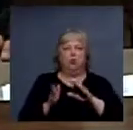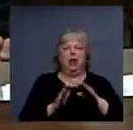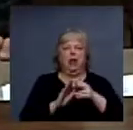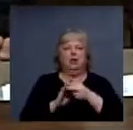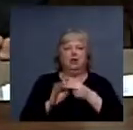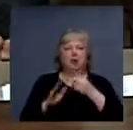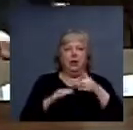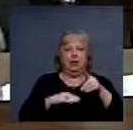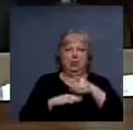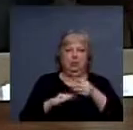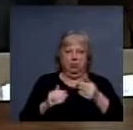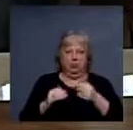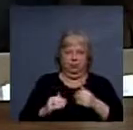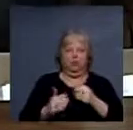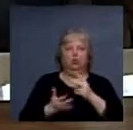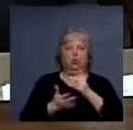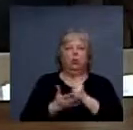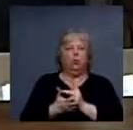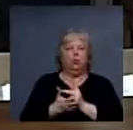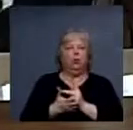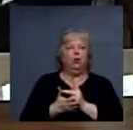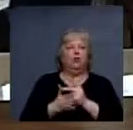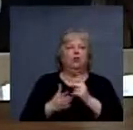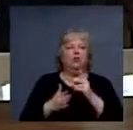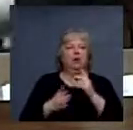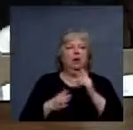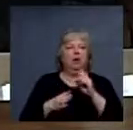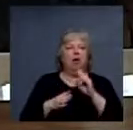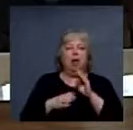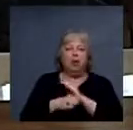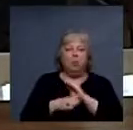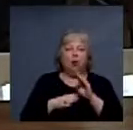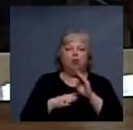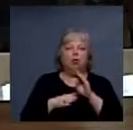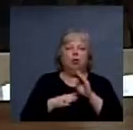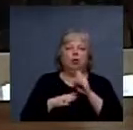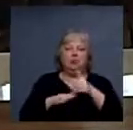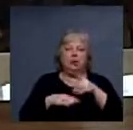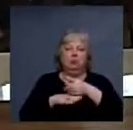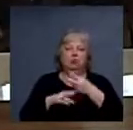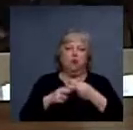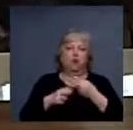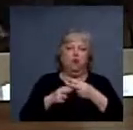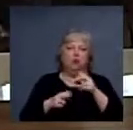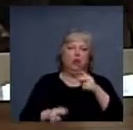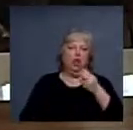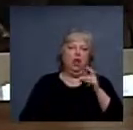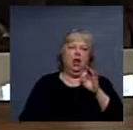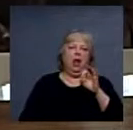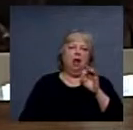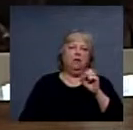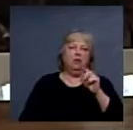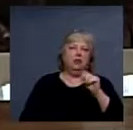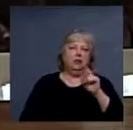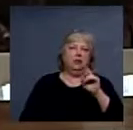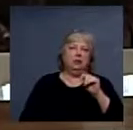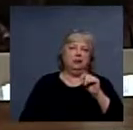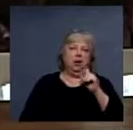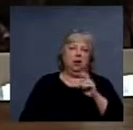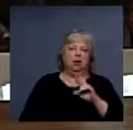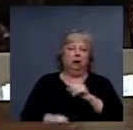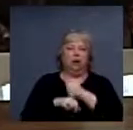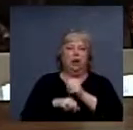district. An ordinance to approve a planned zoning development, establish a planned commercial district titled Huffstetler Property, Long Form PCD, located